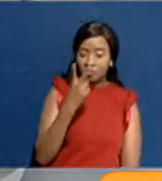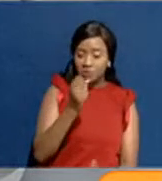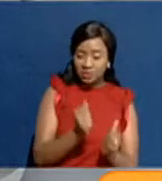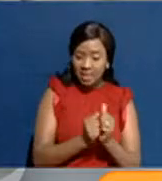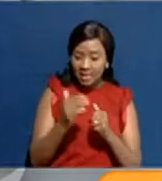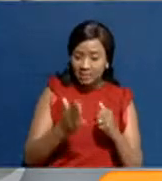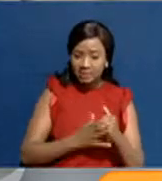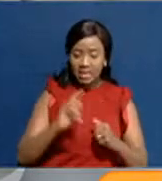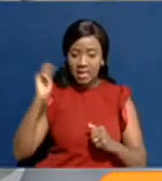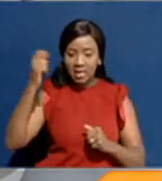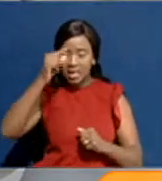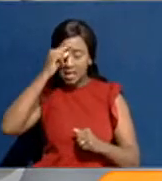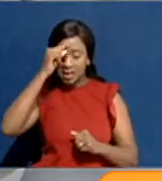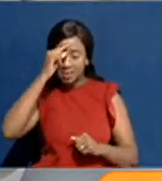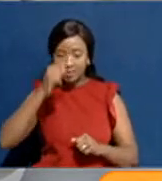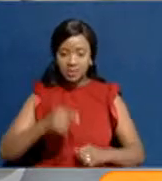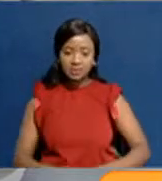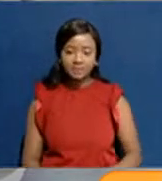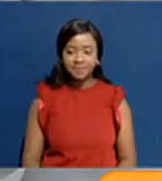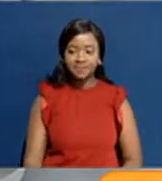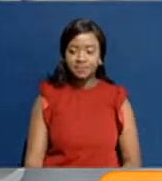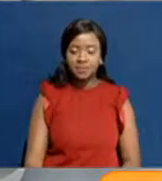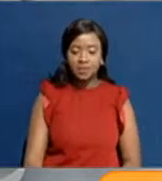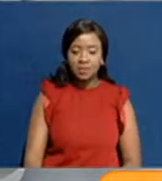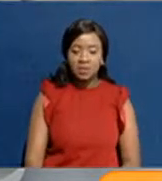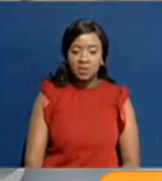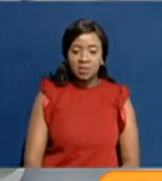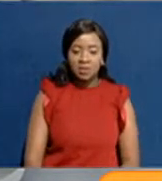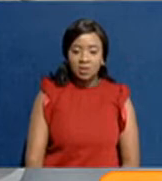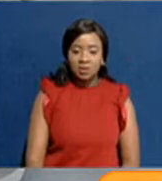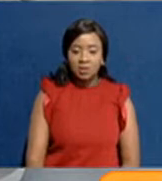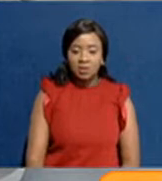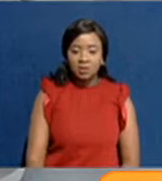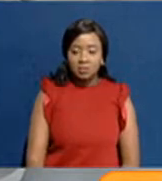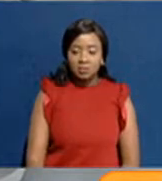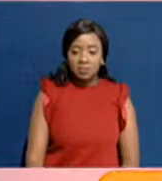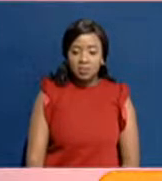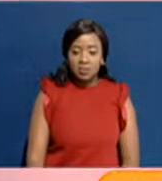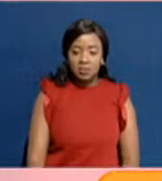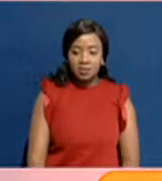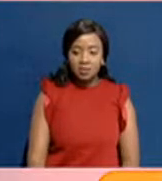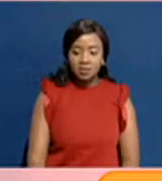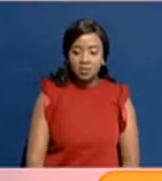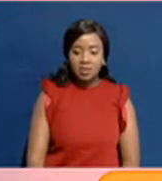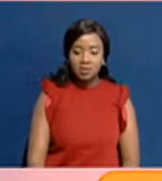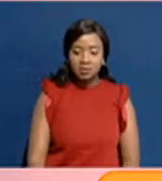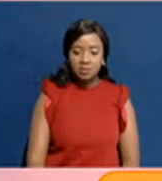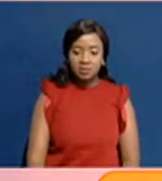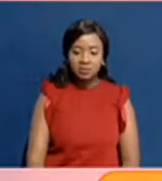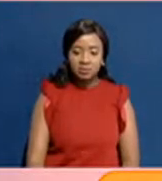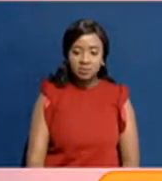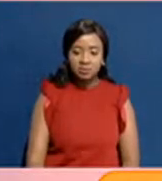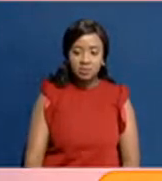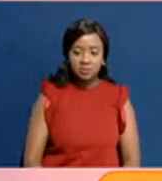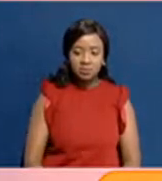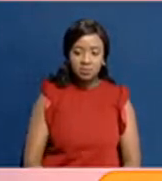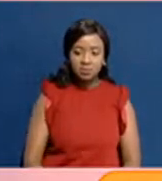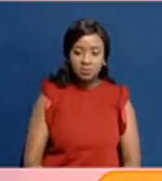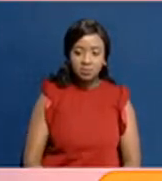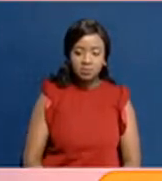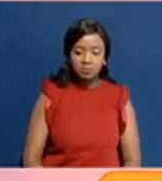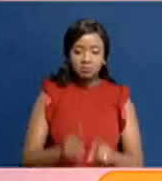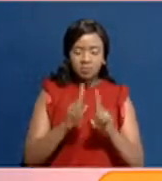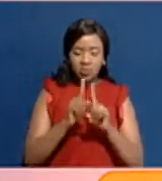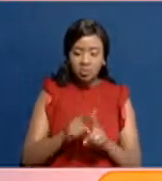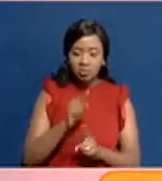Fund agreed on these specifications. These are the type of nets that we want, 10.2 million nets for the malaria program. And we've talked about